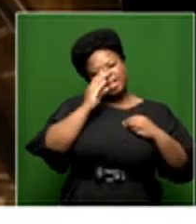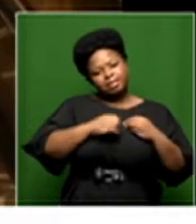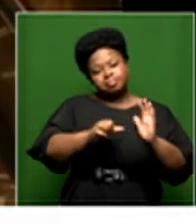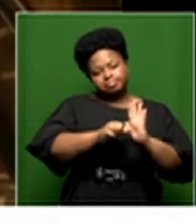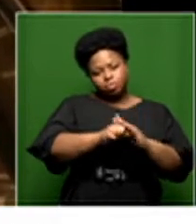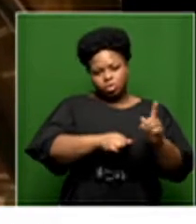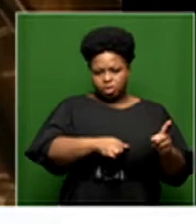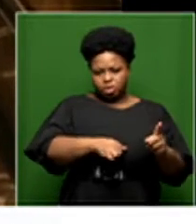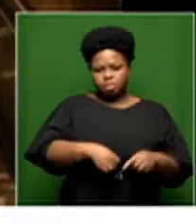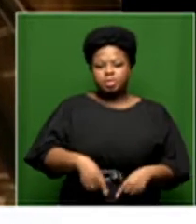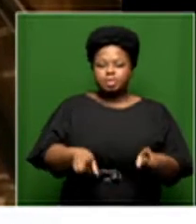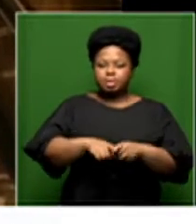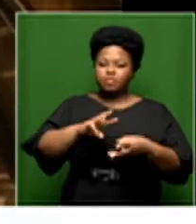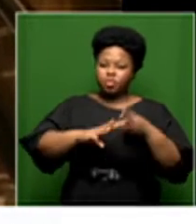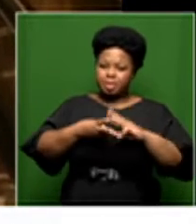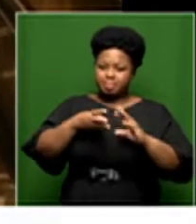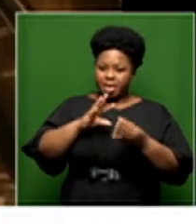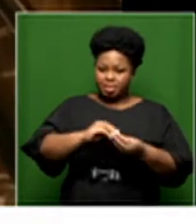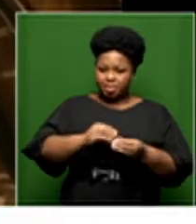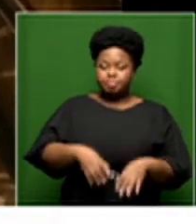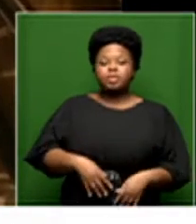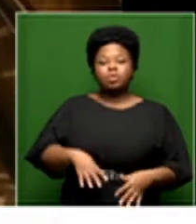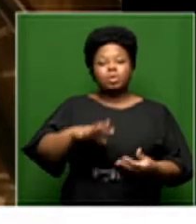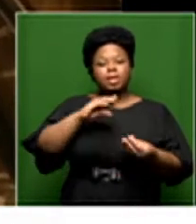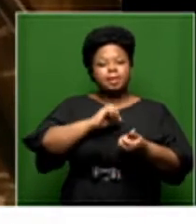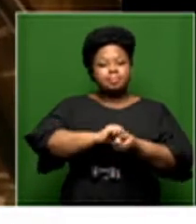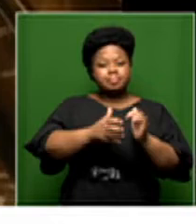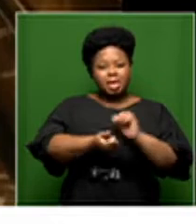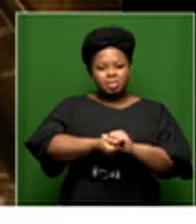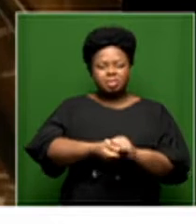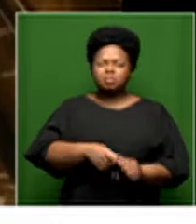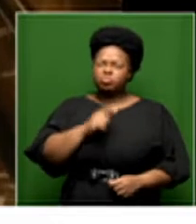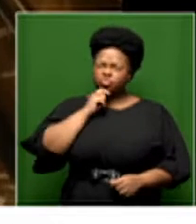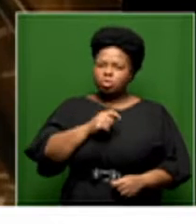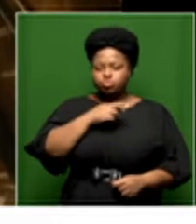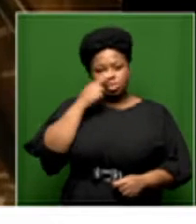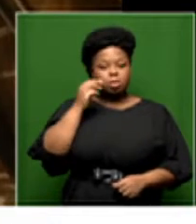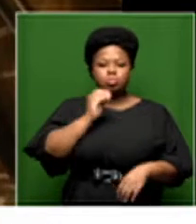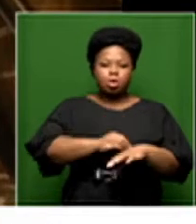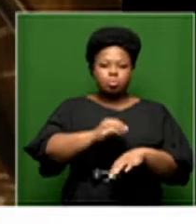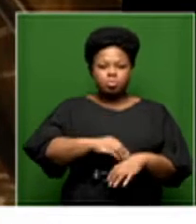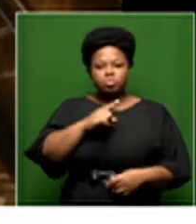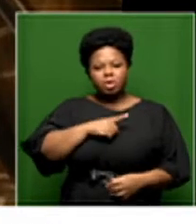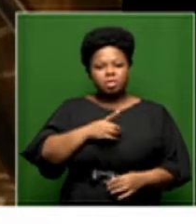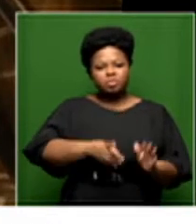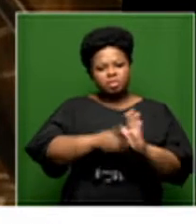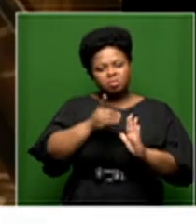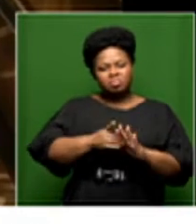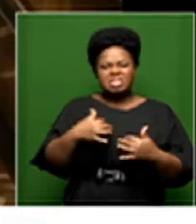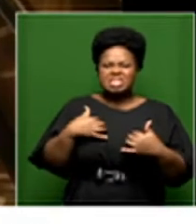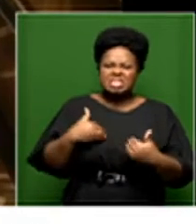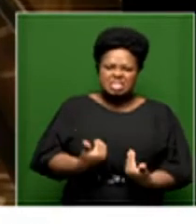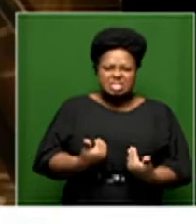really important thing. Like, let's take maths, for example. Yeah. Maths anxiety is a real problem. Mm-hmm. And when students develop maths